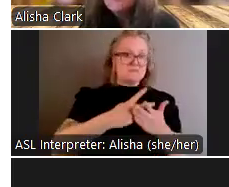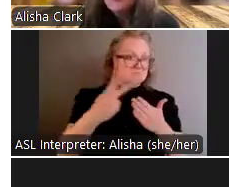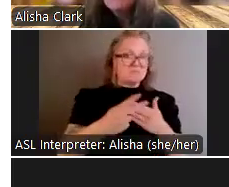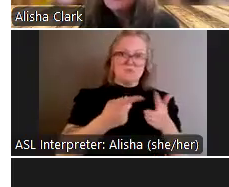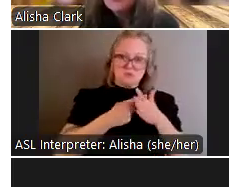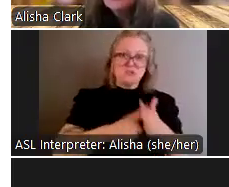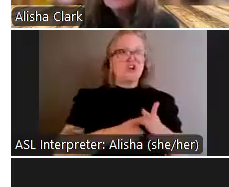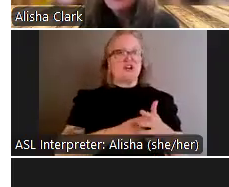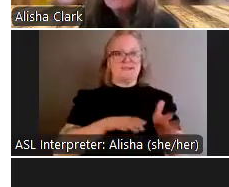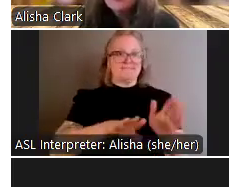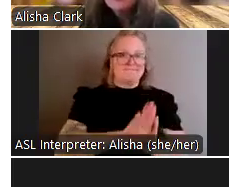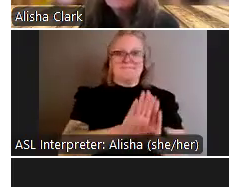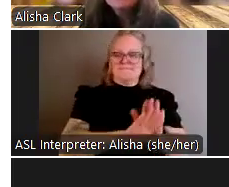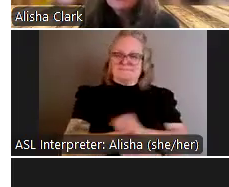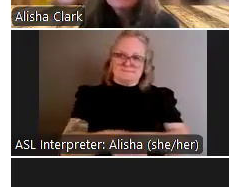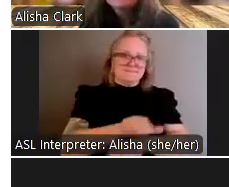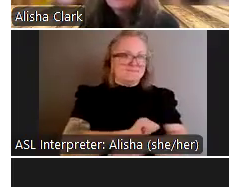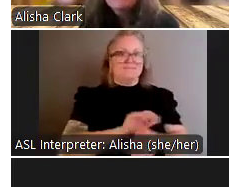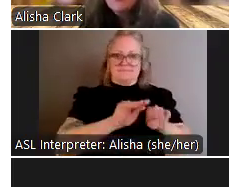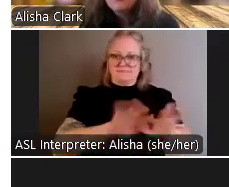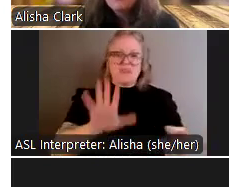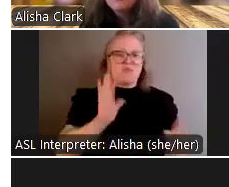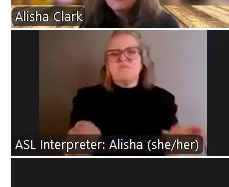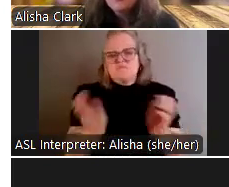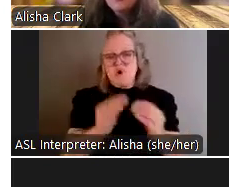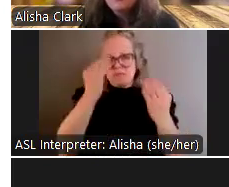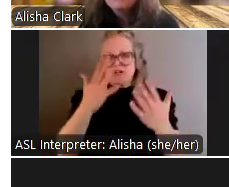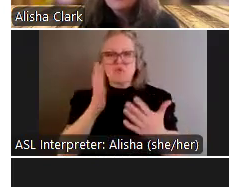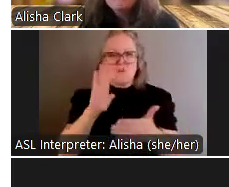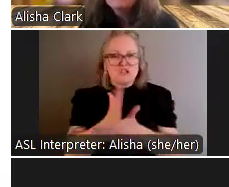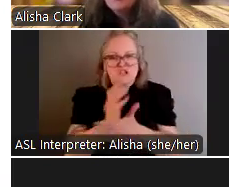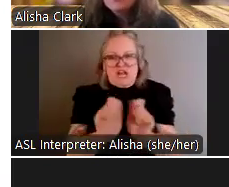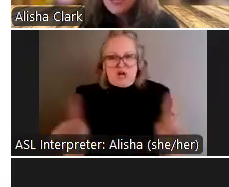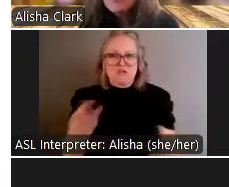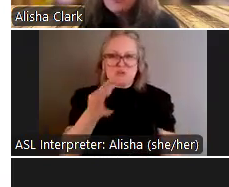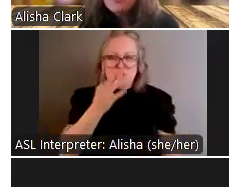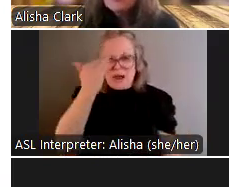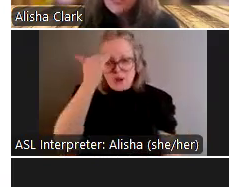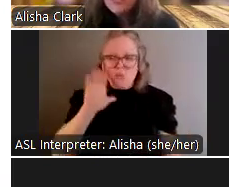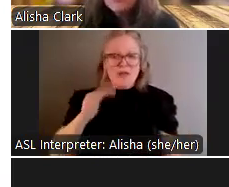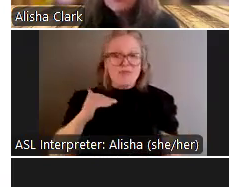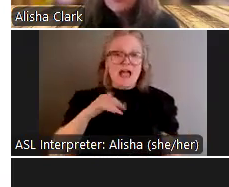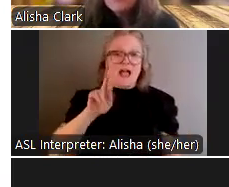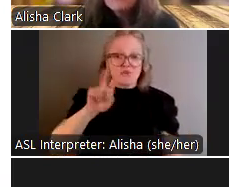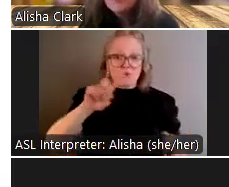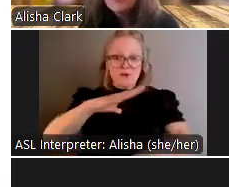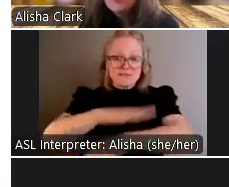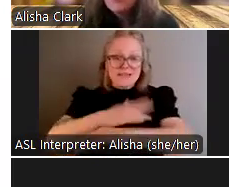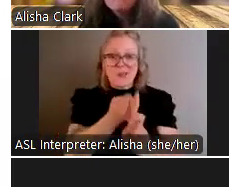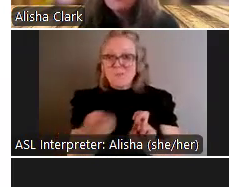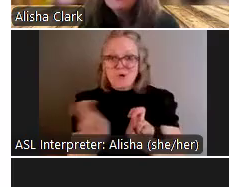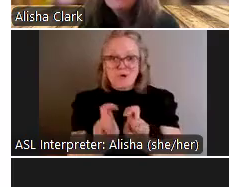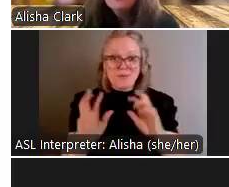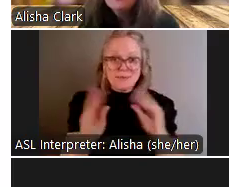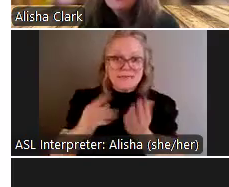that more information is going to be shared soon. I know they're going to be having roundtables, and you know,